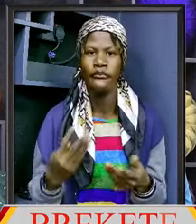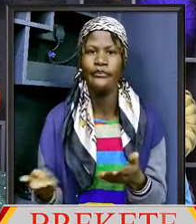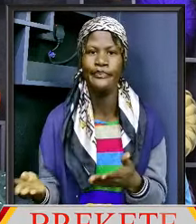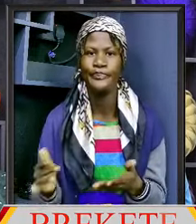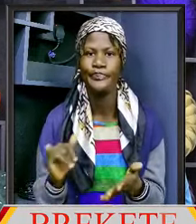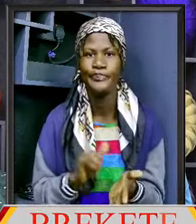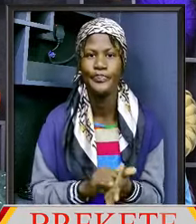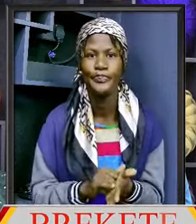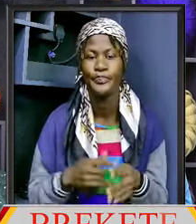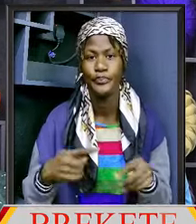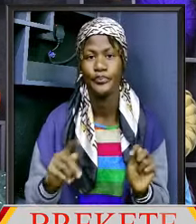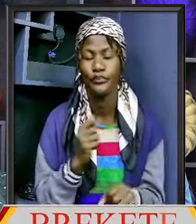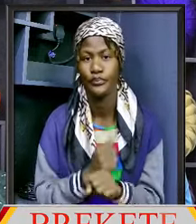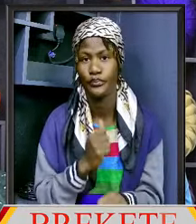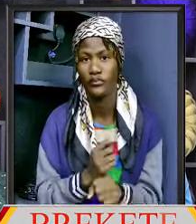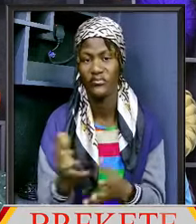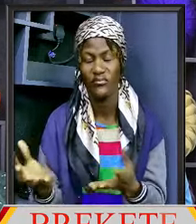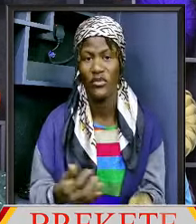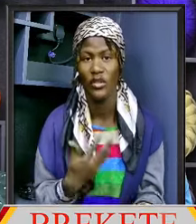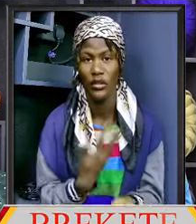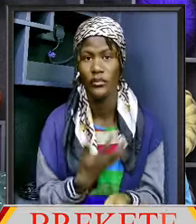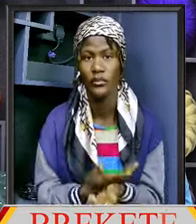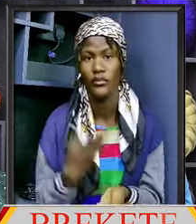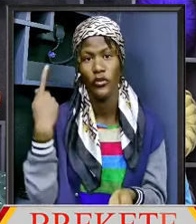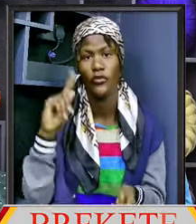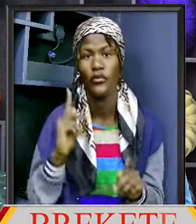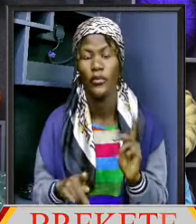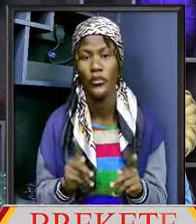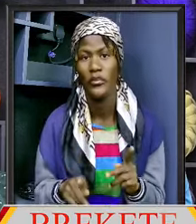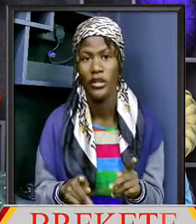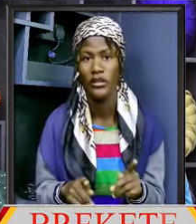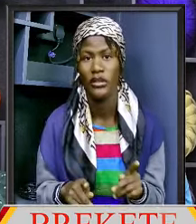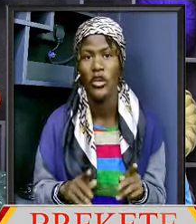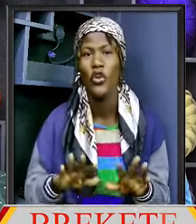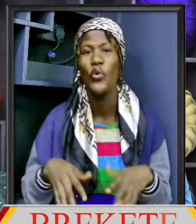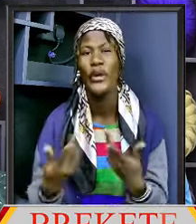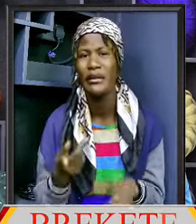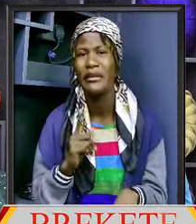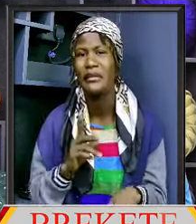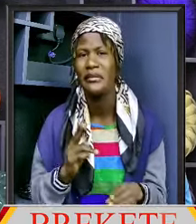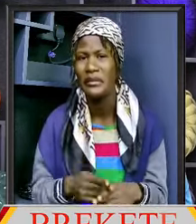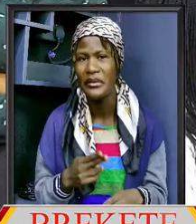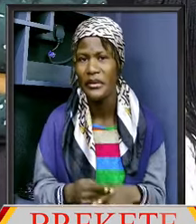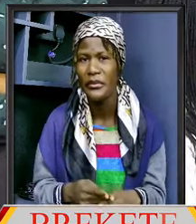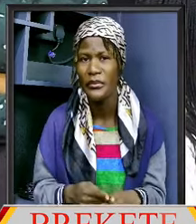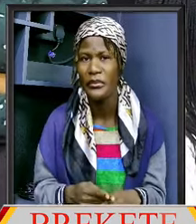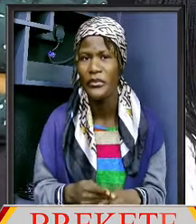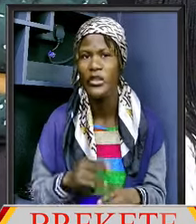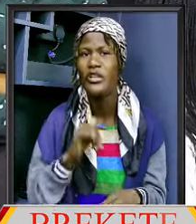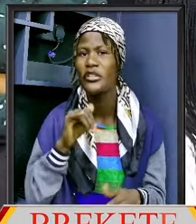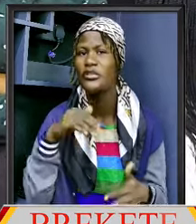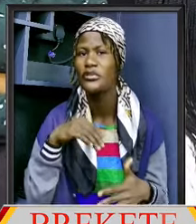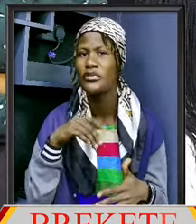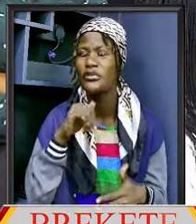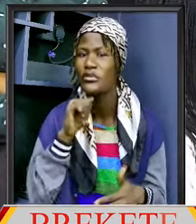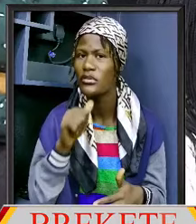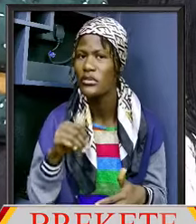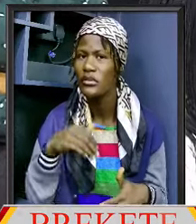collect money from person, they do that our work. Where in name, no day the